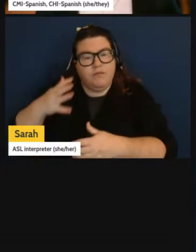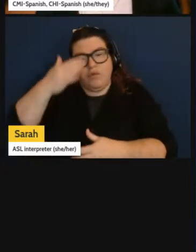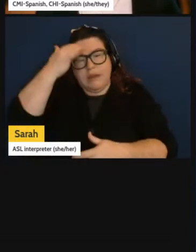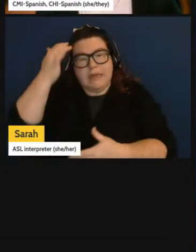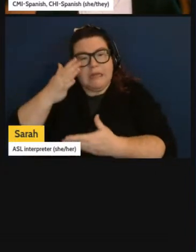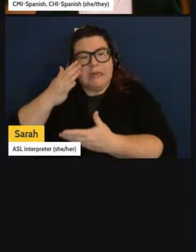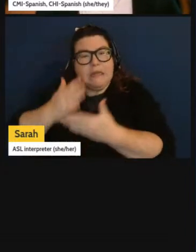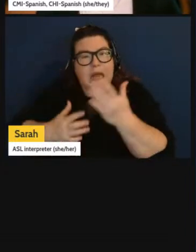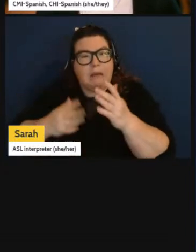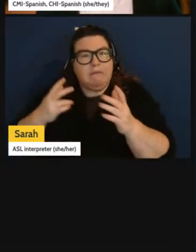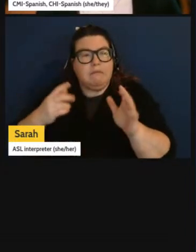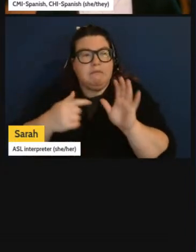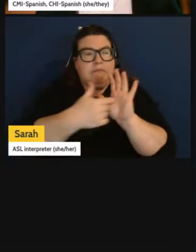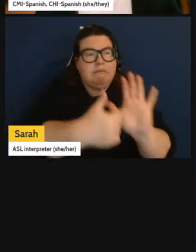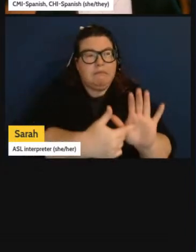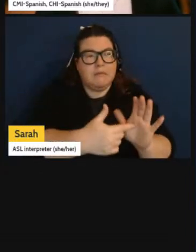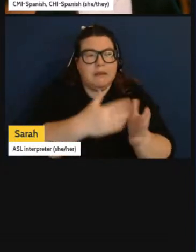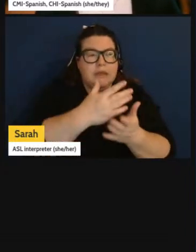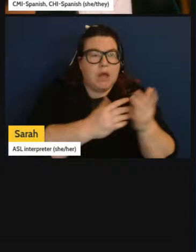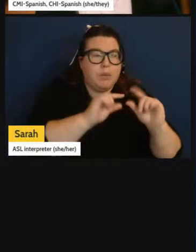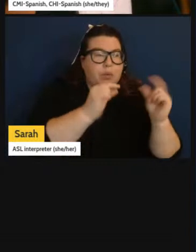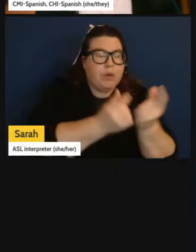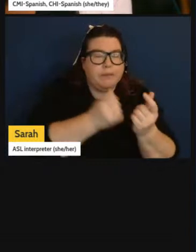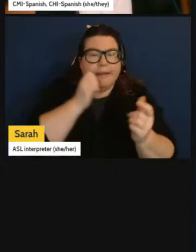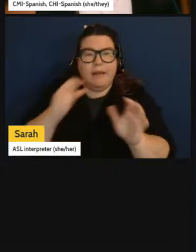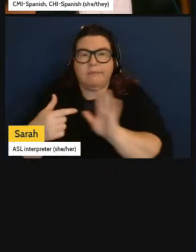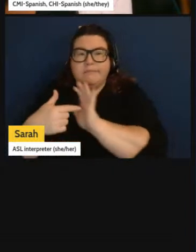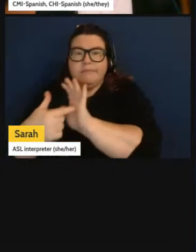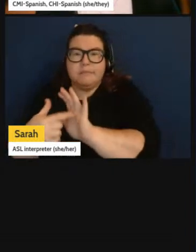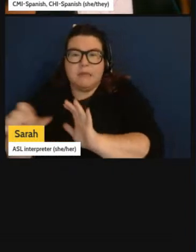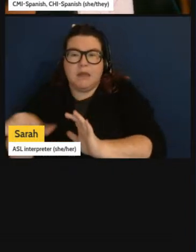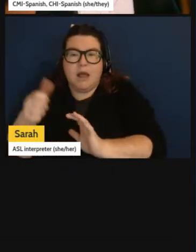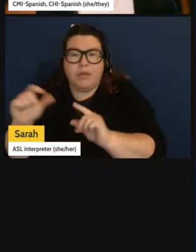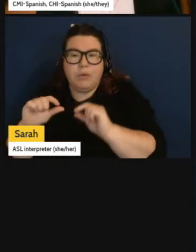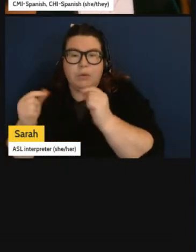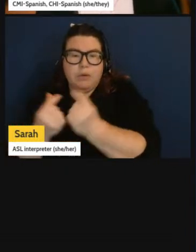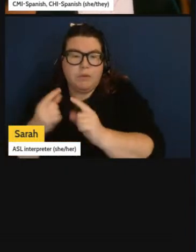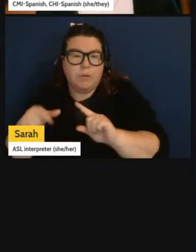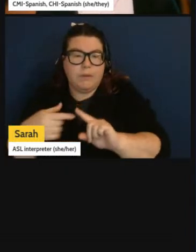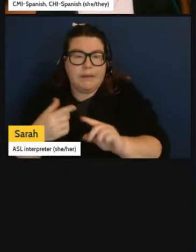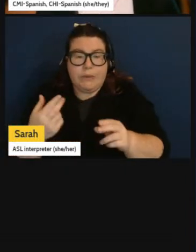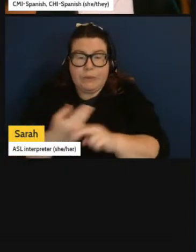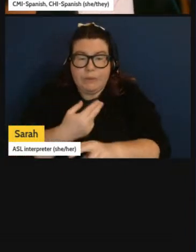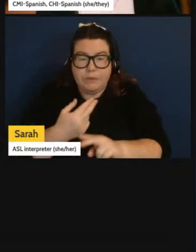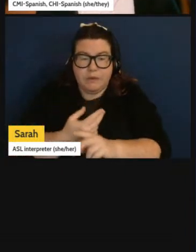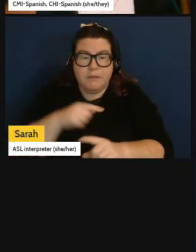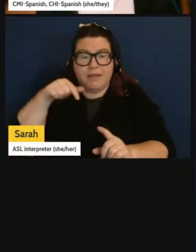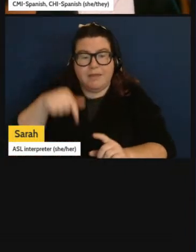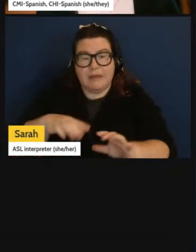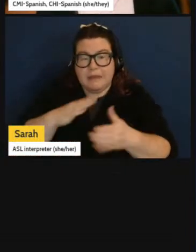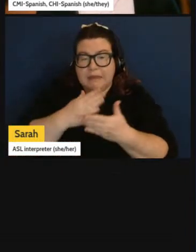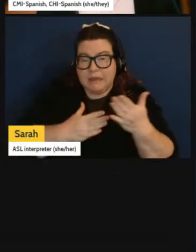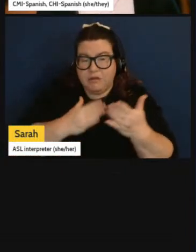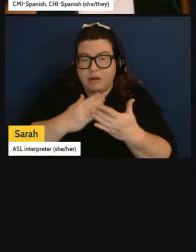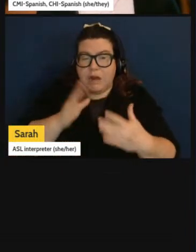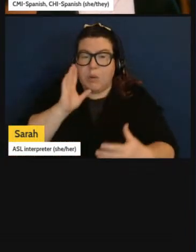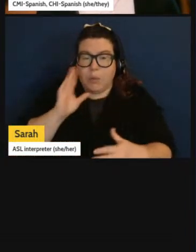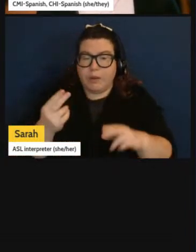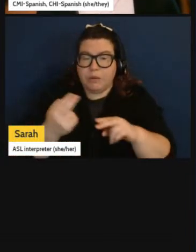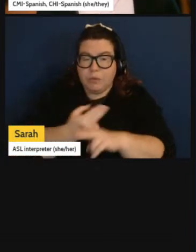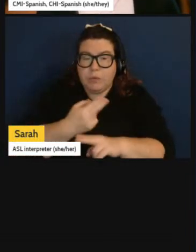visibility to some groups and not giving visibility to others when I use them. But in this section, I will be